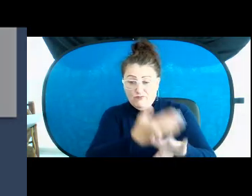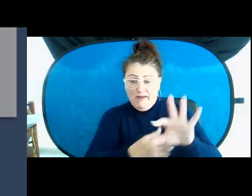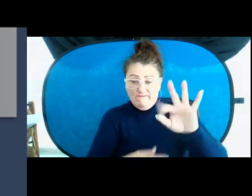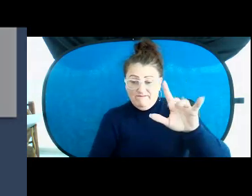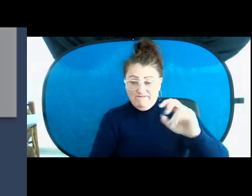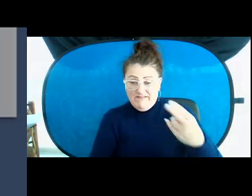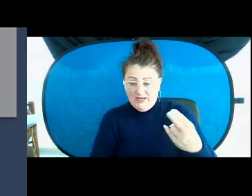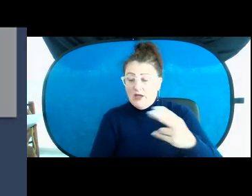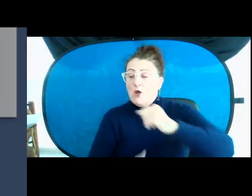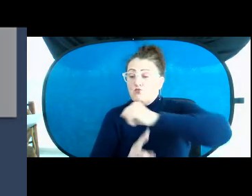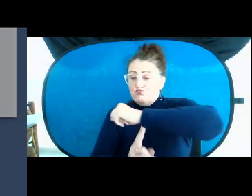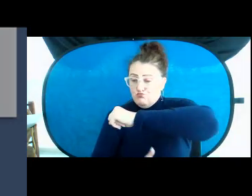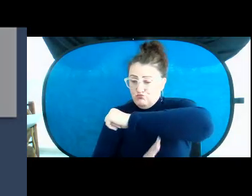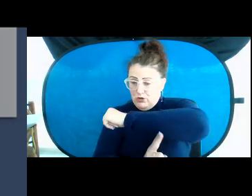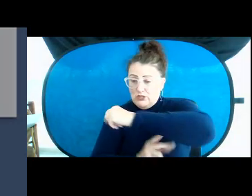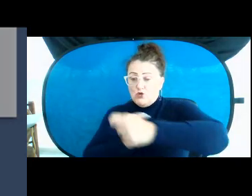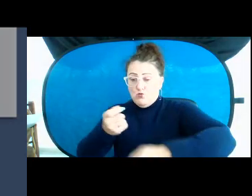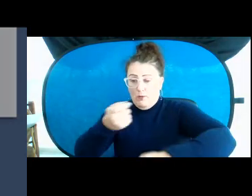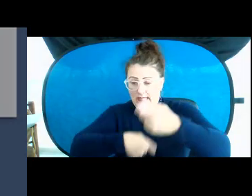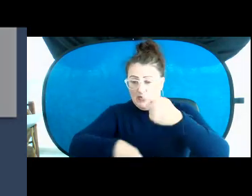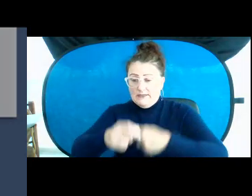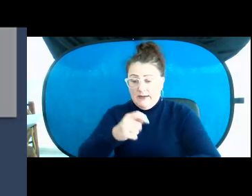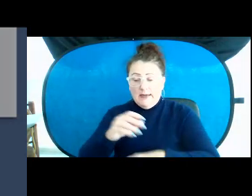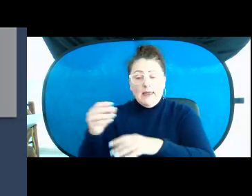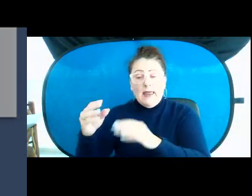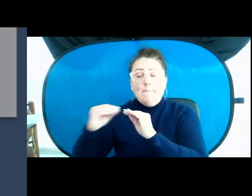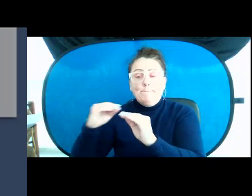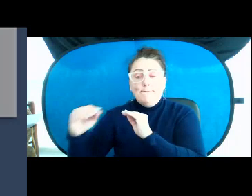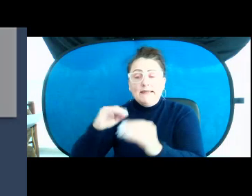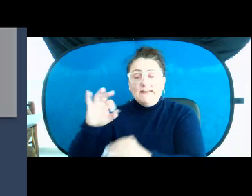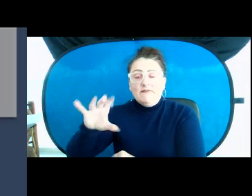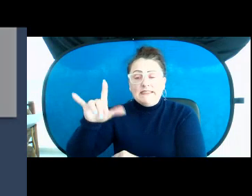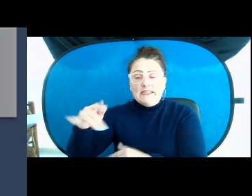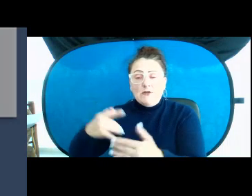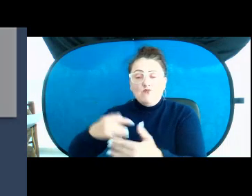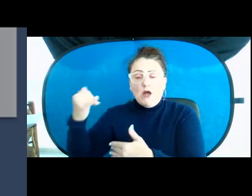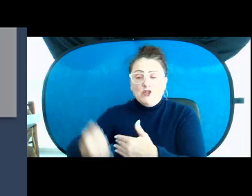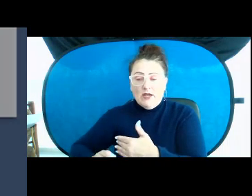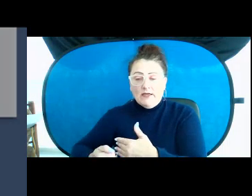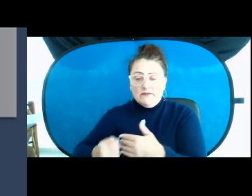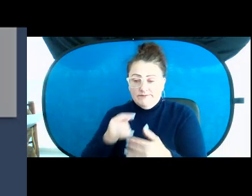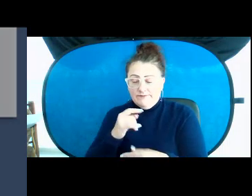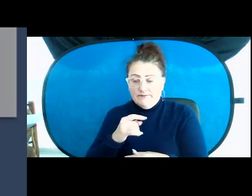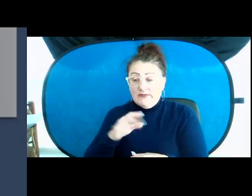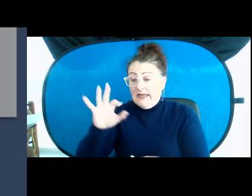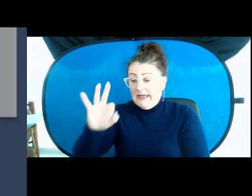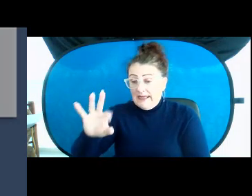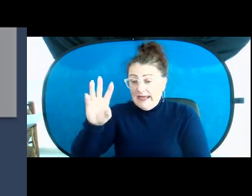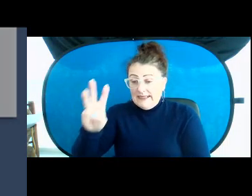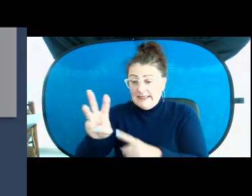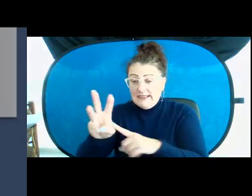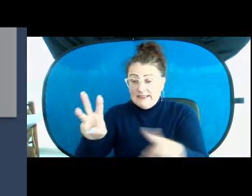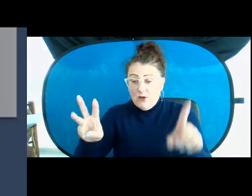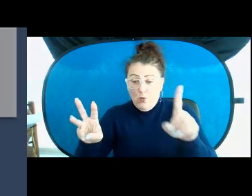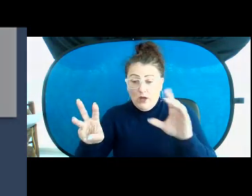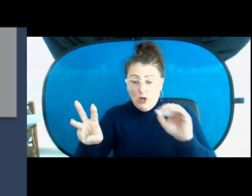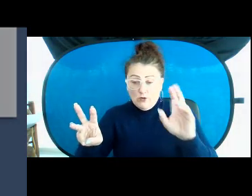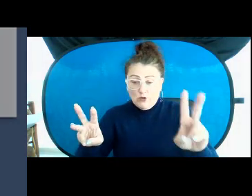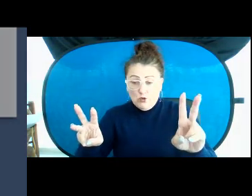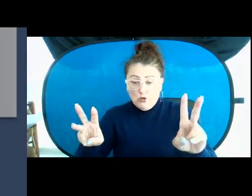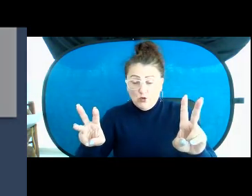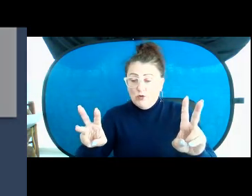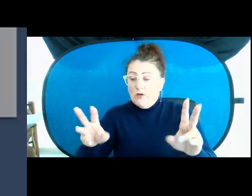bridge rehabilitation and replacement, and a maintenance facility project. Tabs 96 through 102 are all